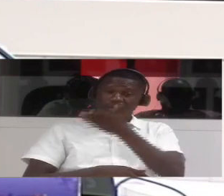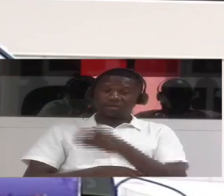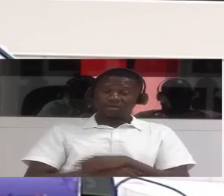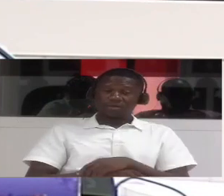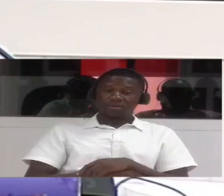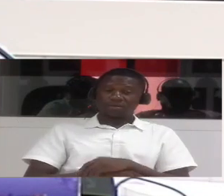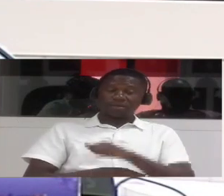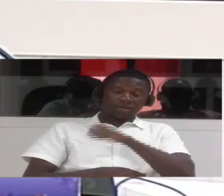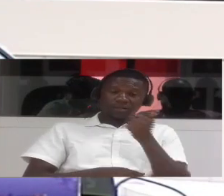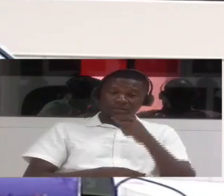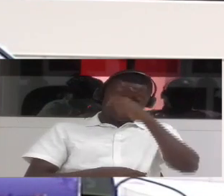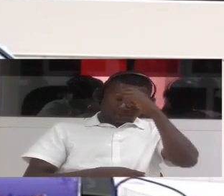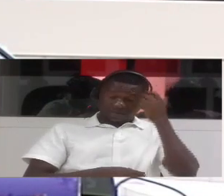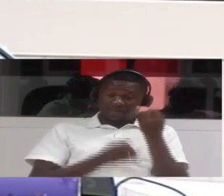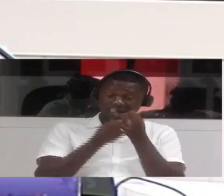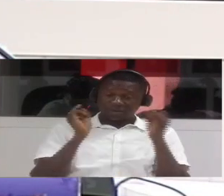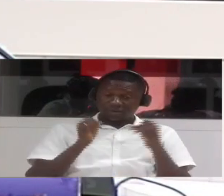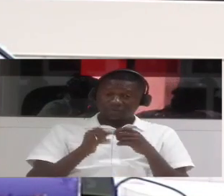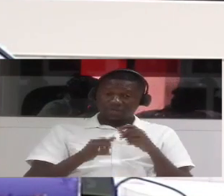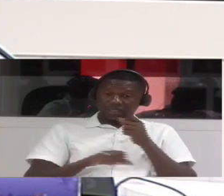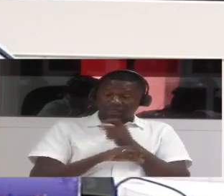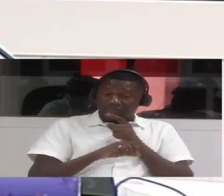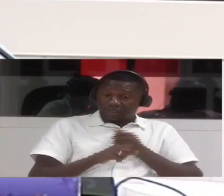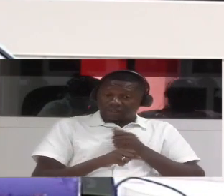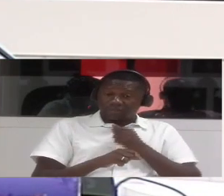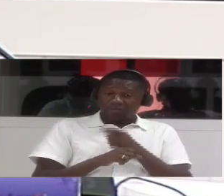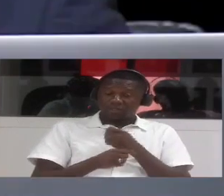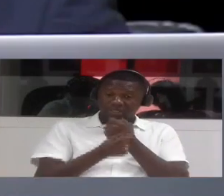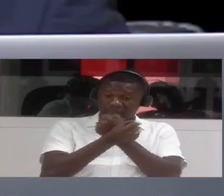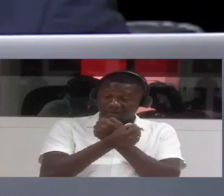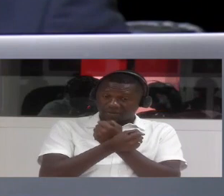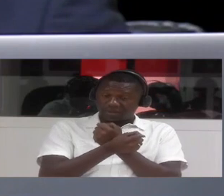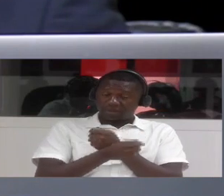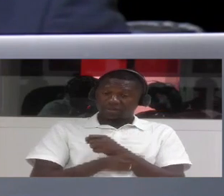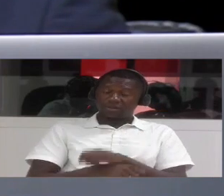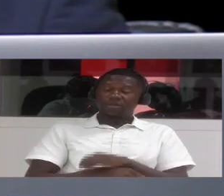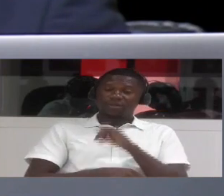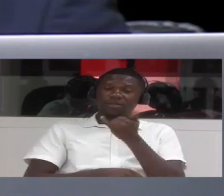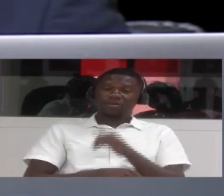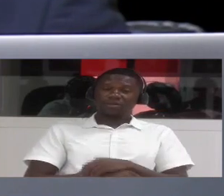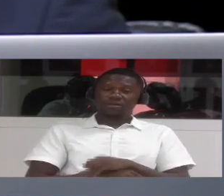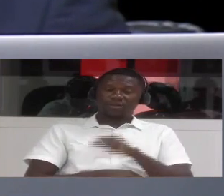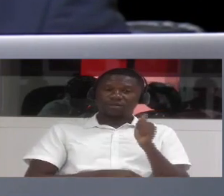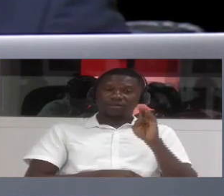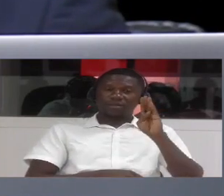threatened with imprisonment. Yeah. And Abdoulaye C, editor-in-chief of the Independent,